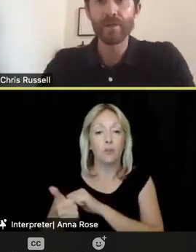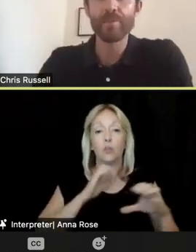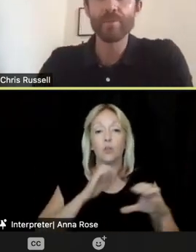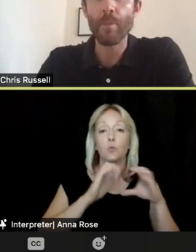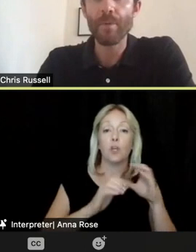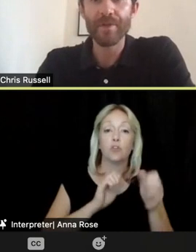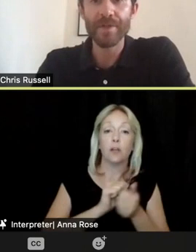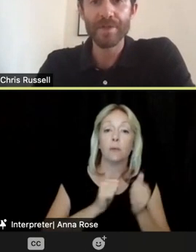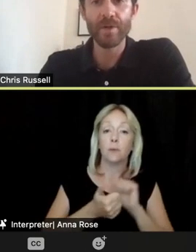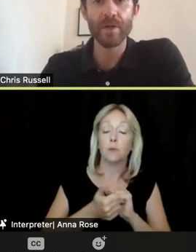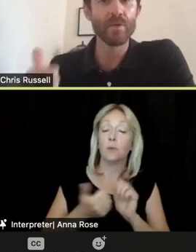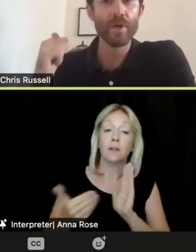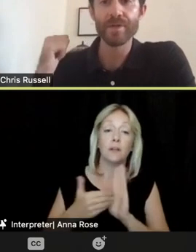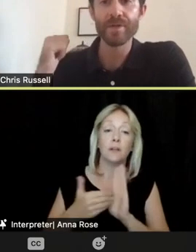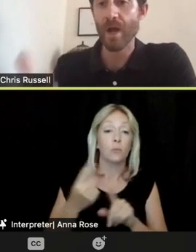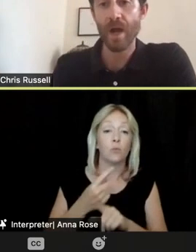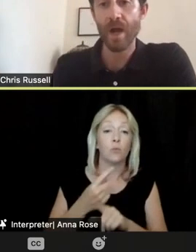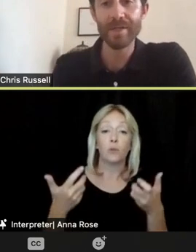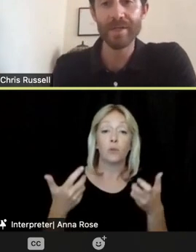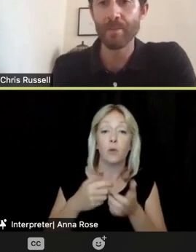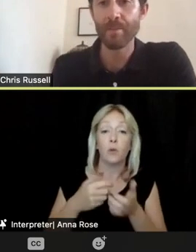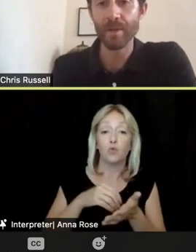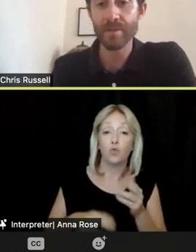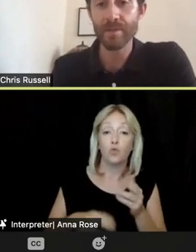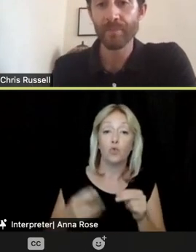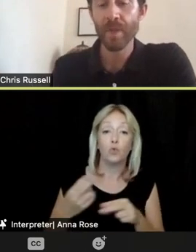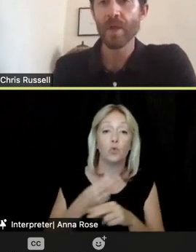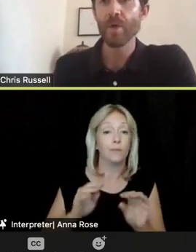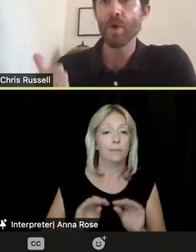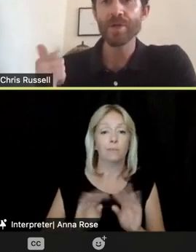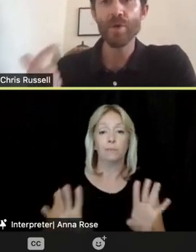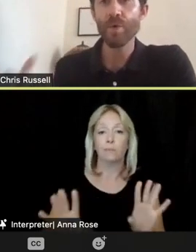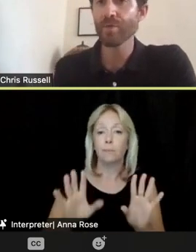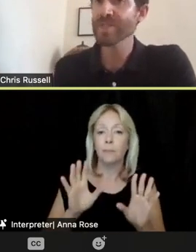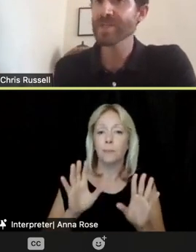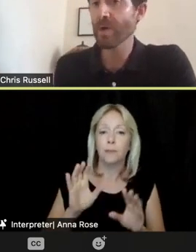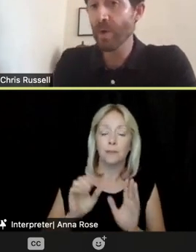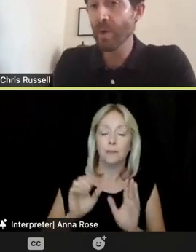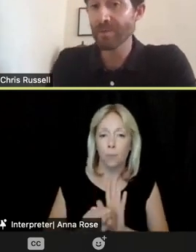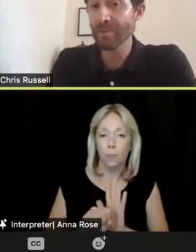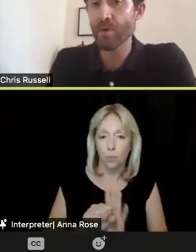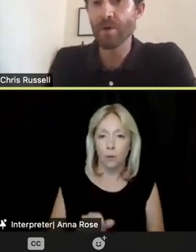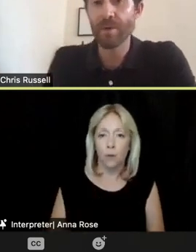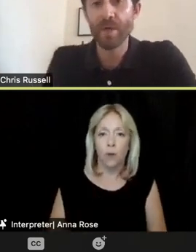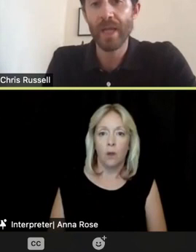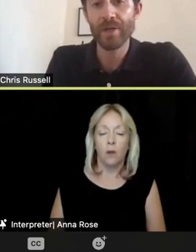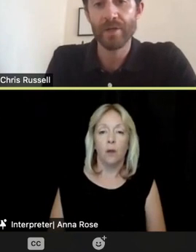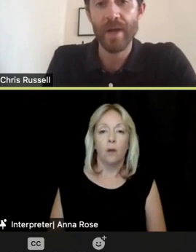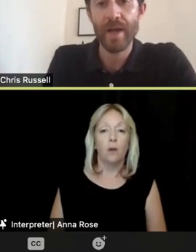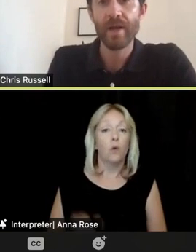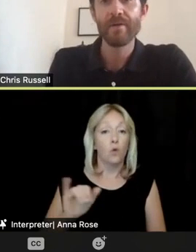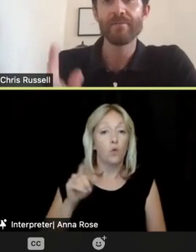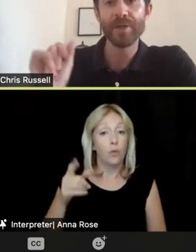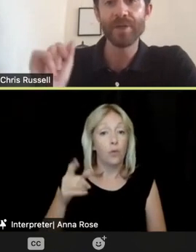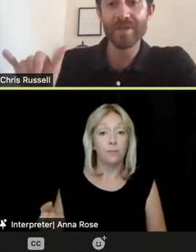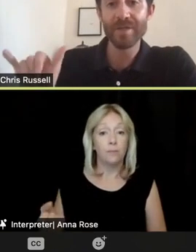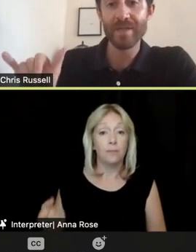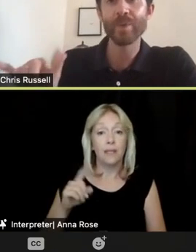that are appropriate for this student. We're using concrete symbols. We're also, this is real multimodal communication,